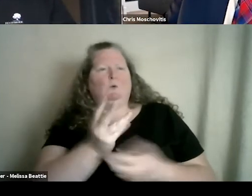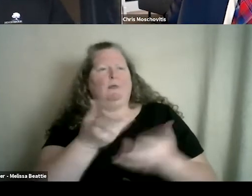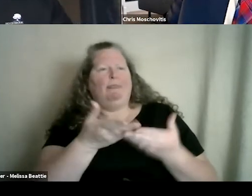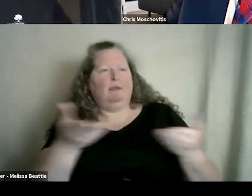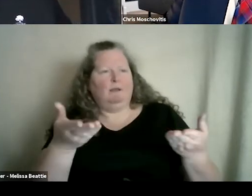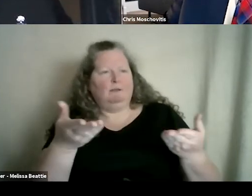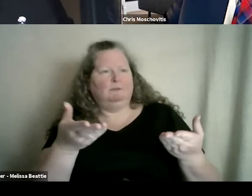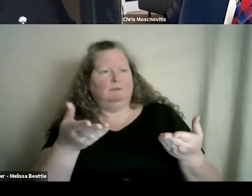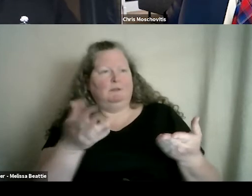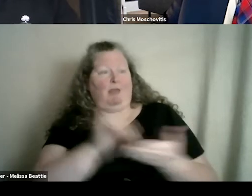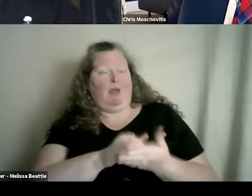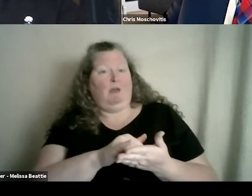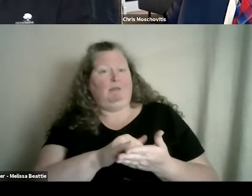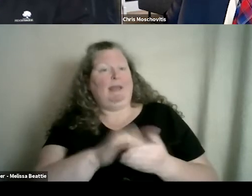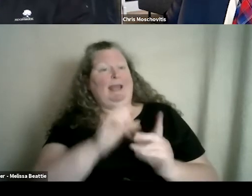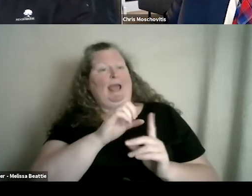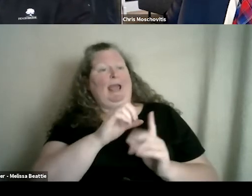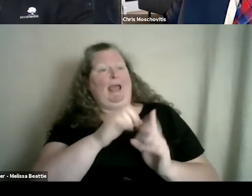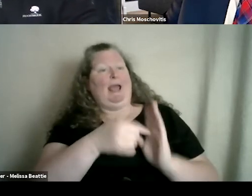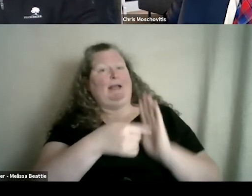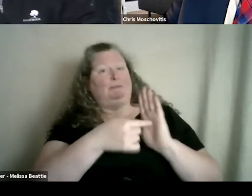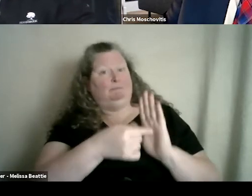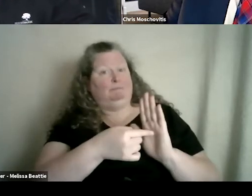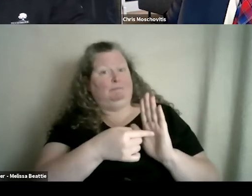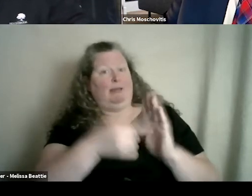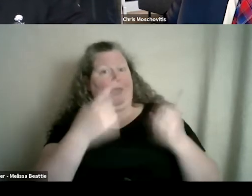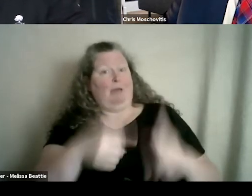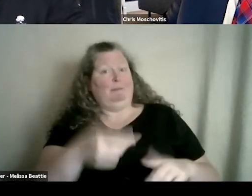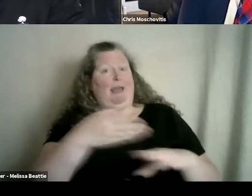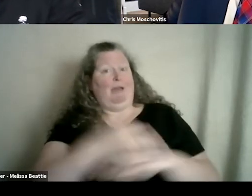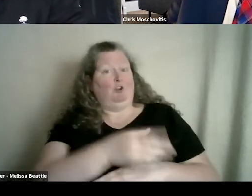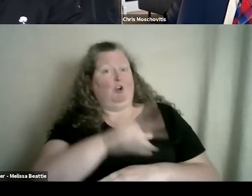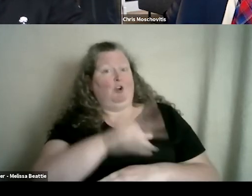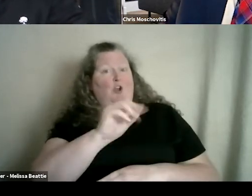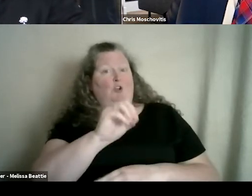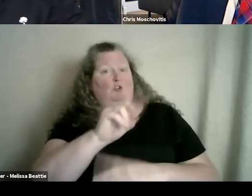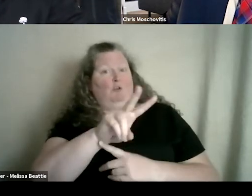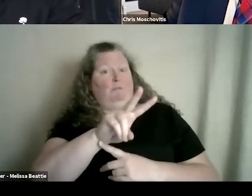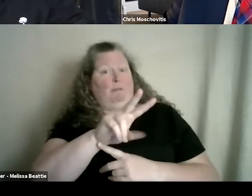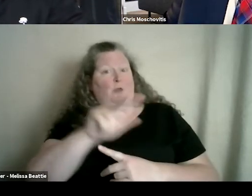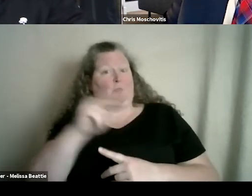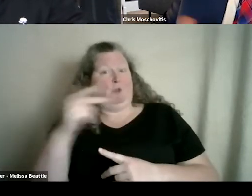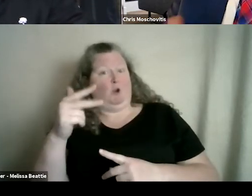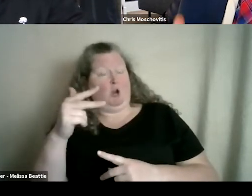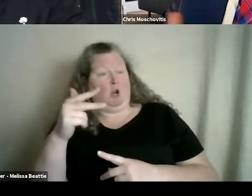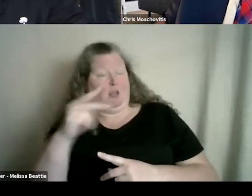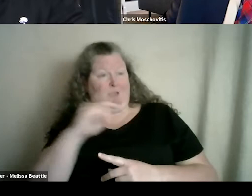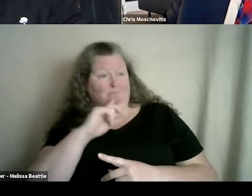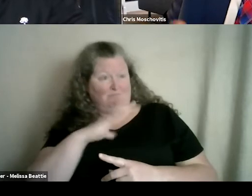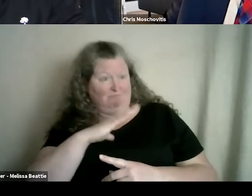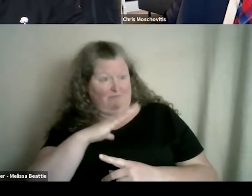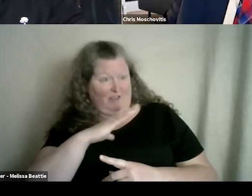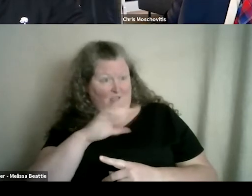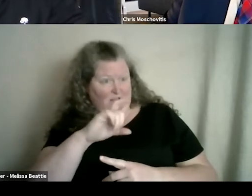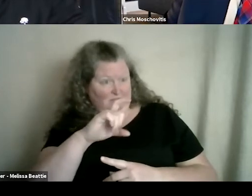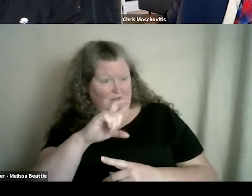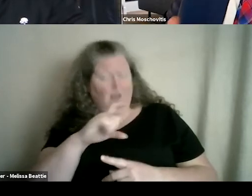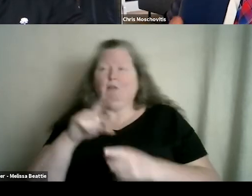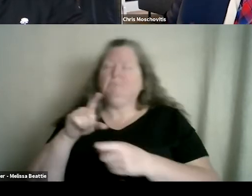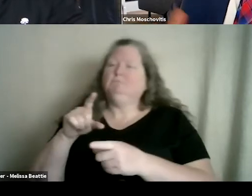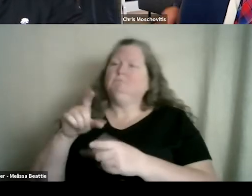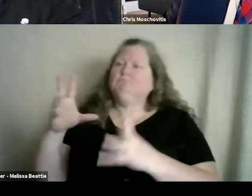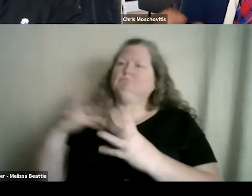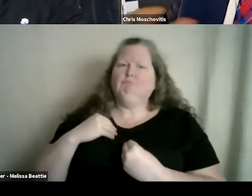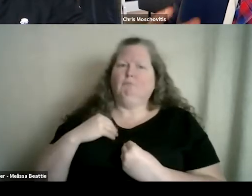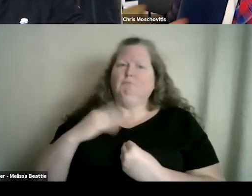have happened after November 3rd. So is that okay with you? And they were very accommodating. He said, yes,